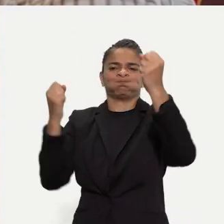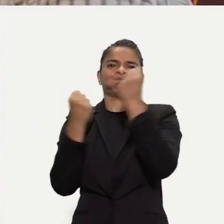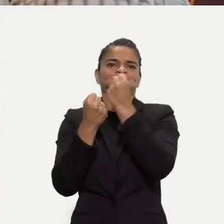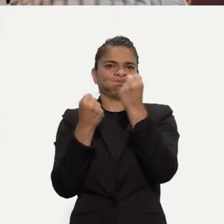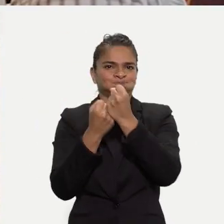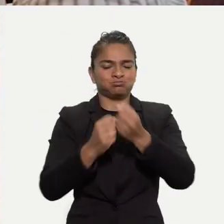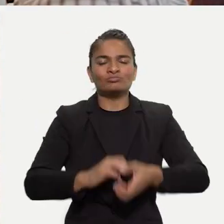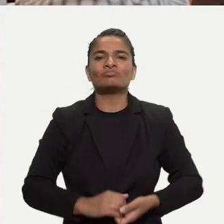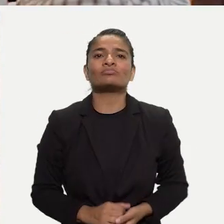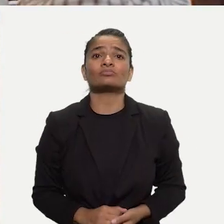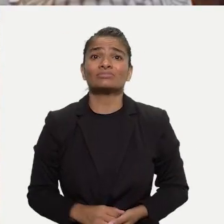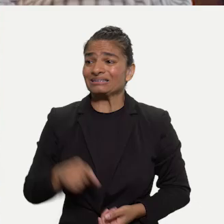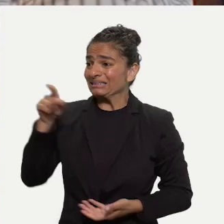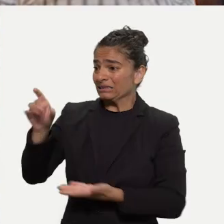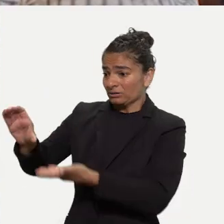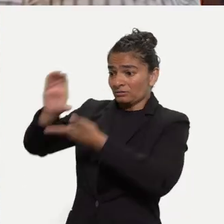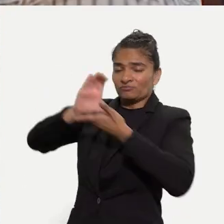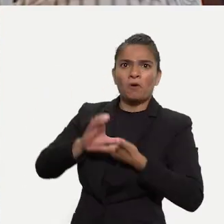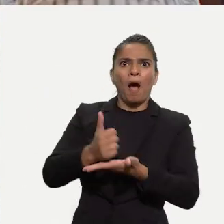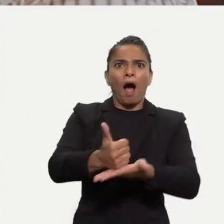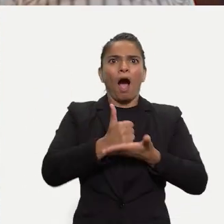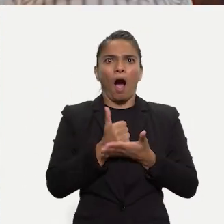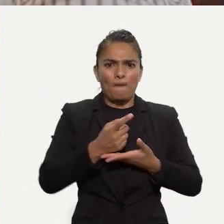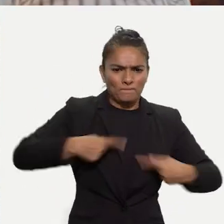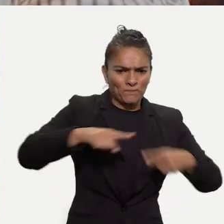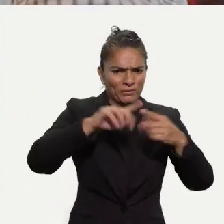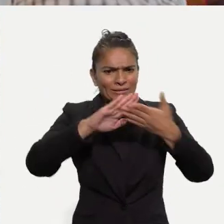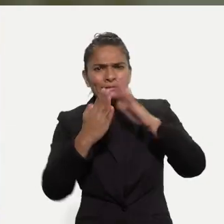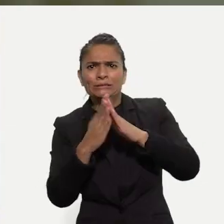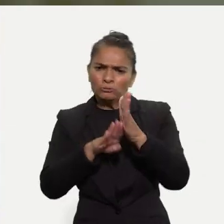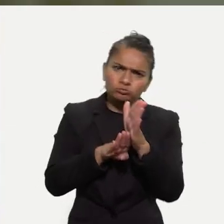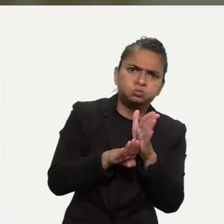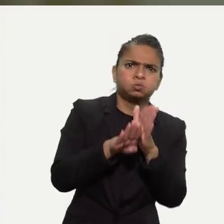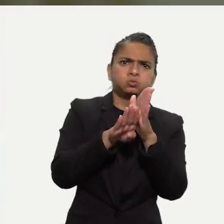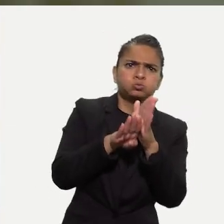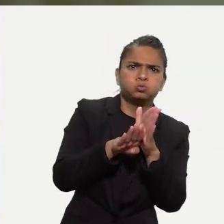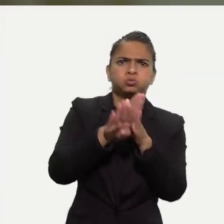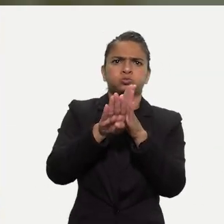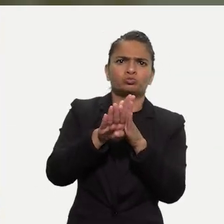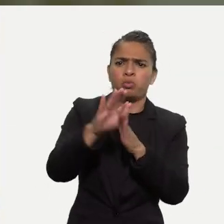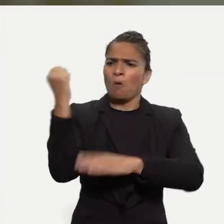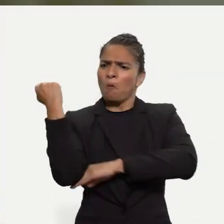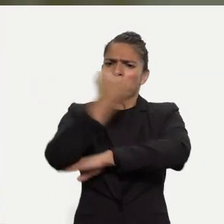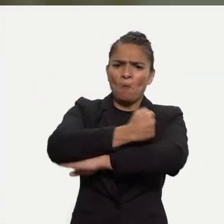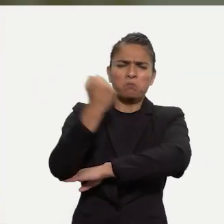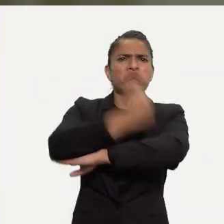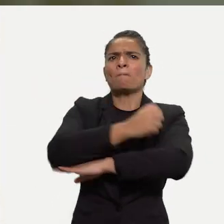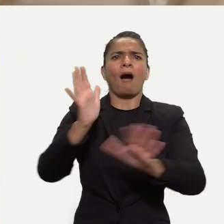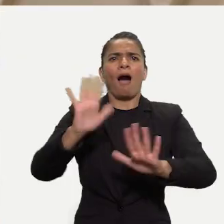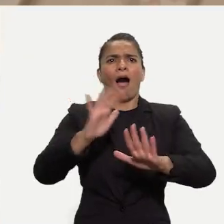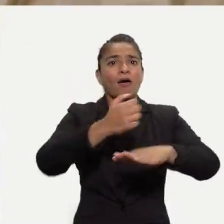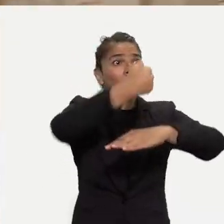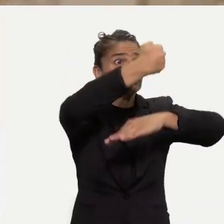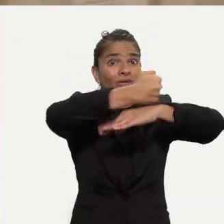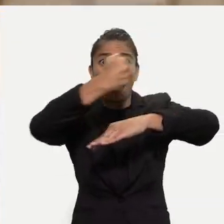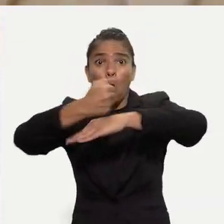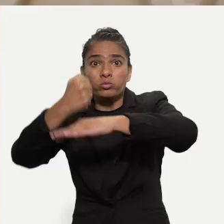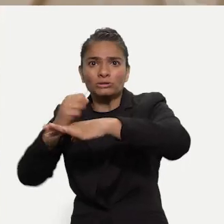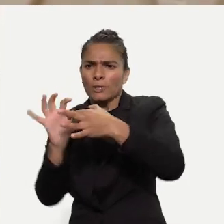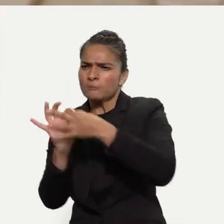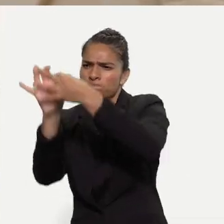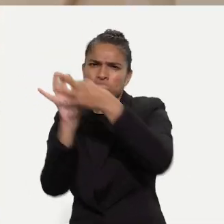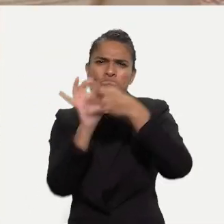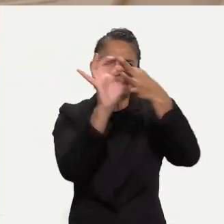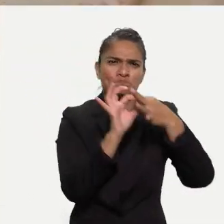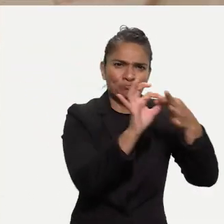in implementing some of our DRR initiatives that will enable us to make the city more resilient, and also just